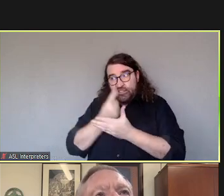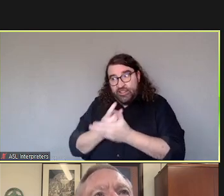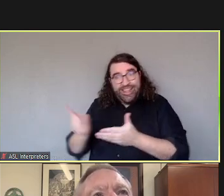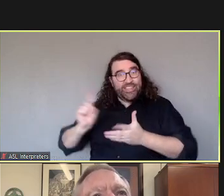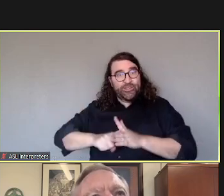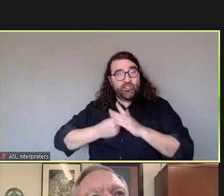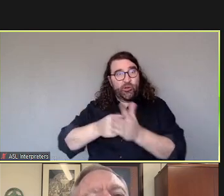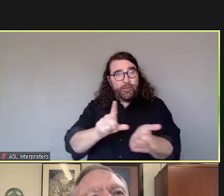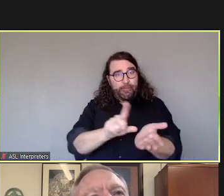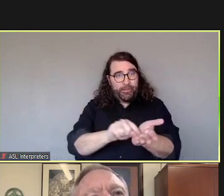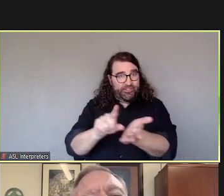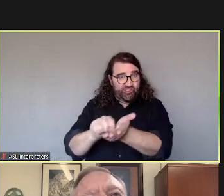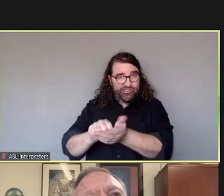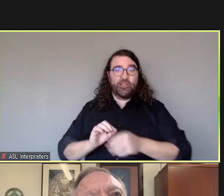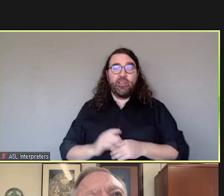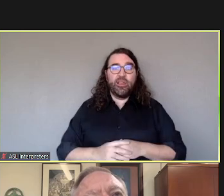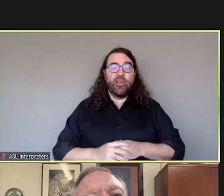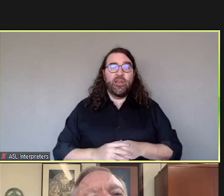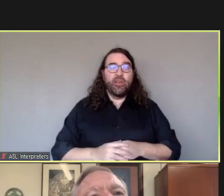and